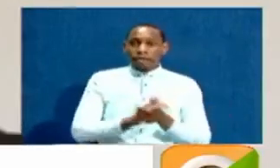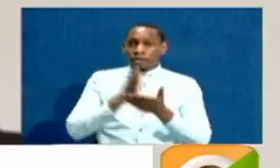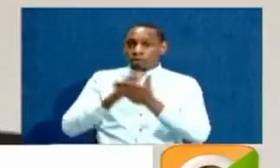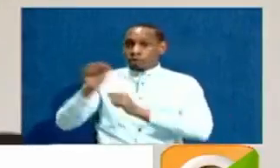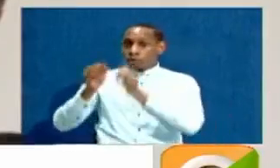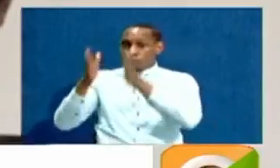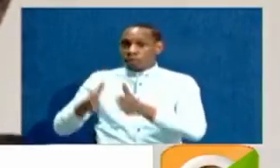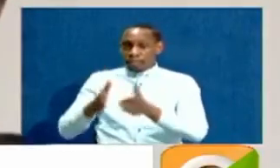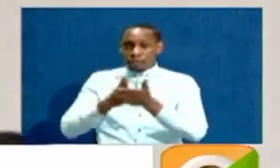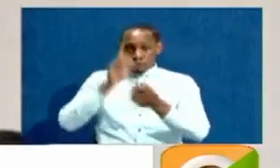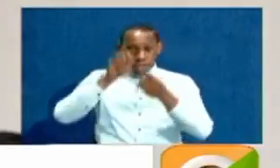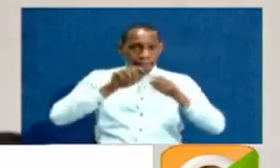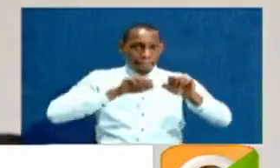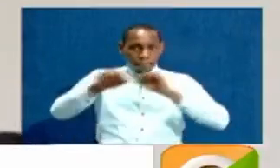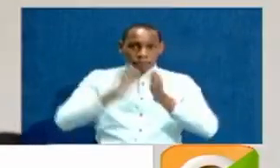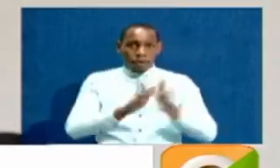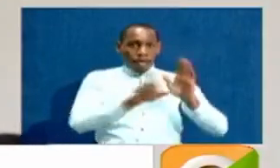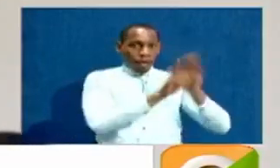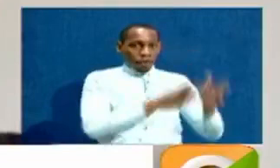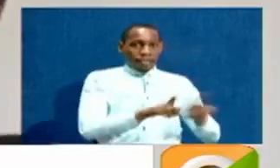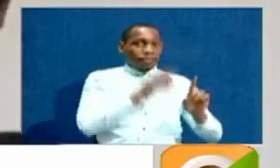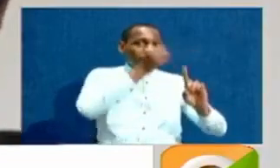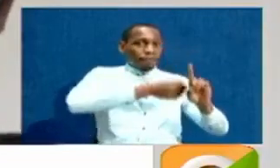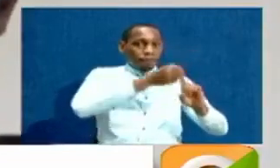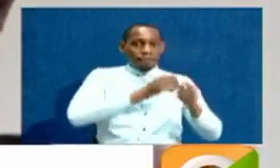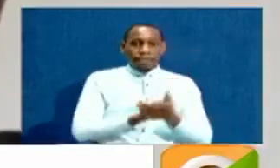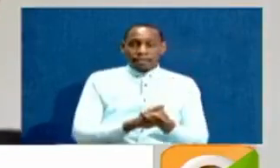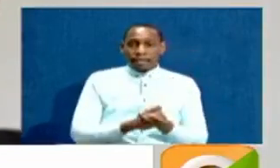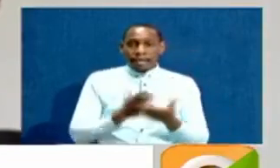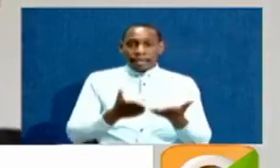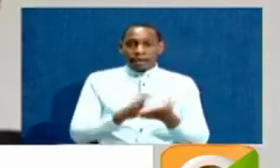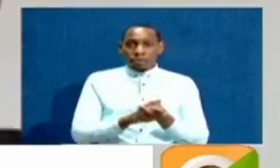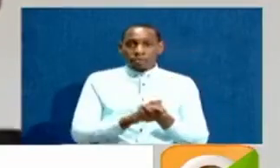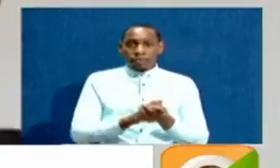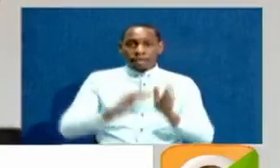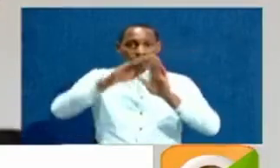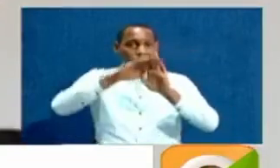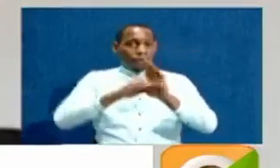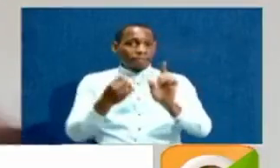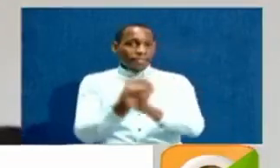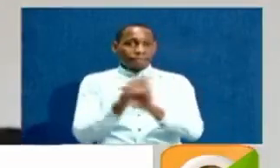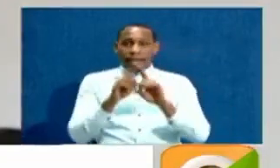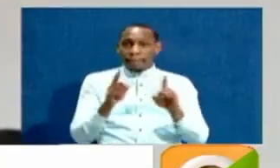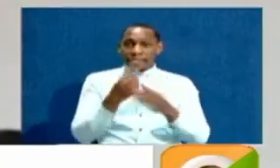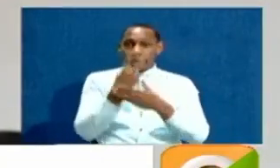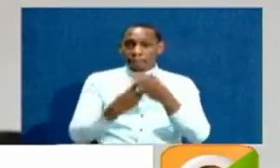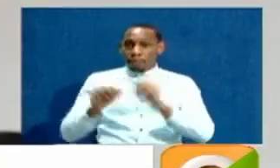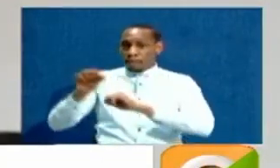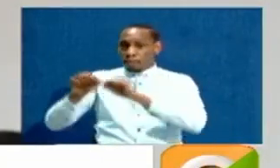a boxer is about fighting. Being a lawyer is about fighting. So the causes, they're the ones that differ. But